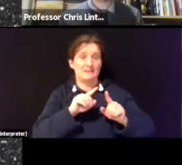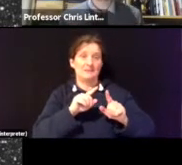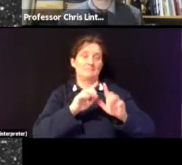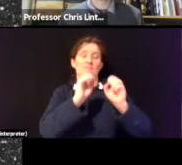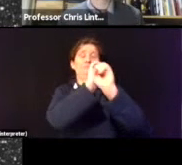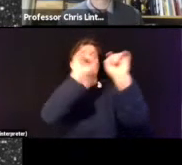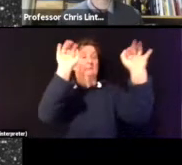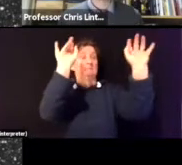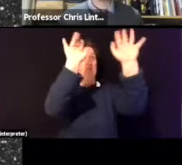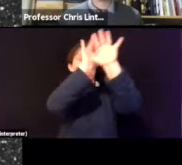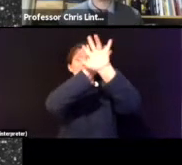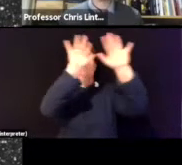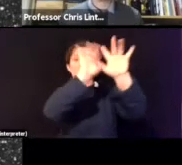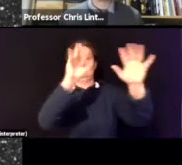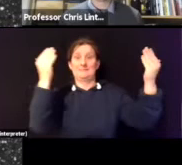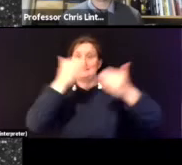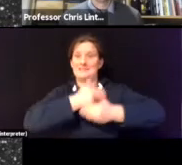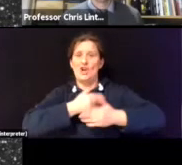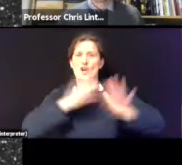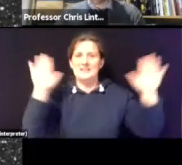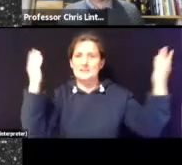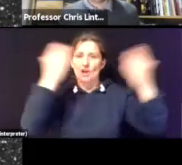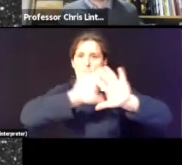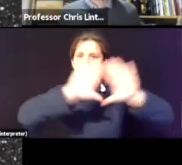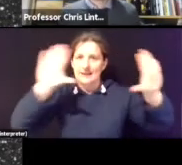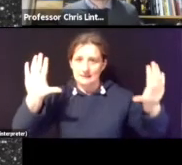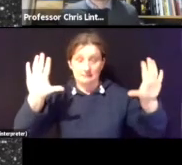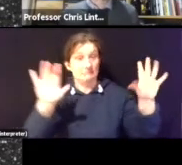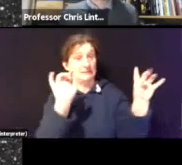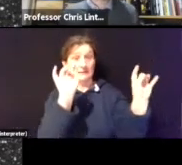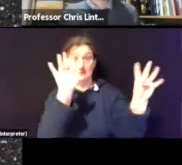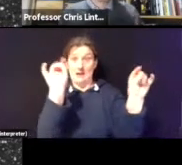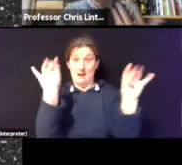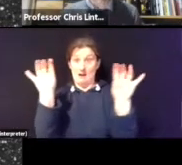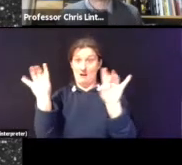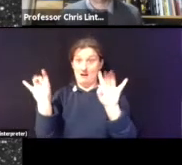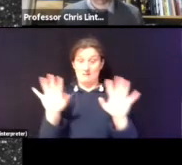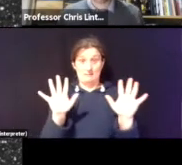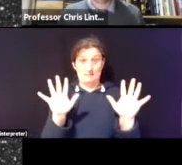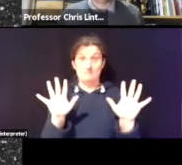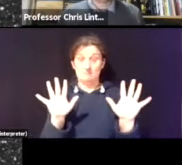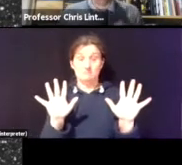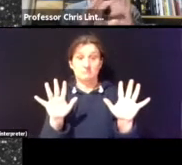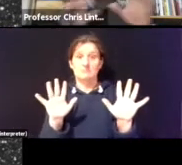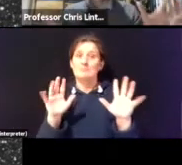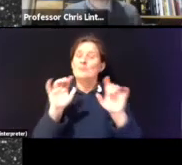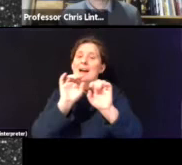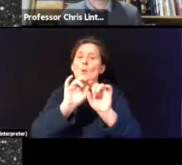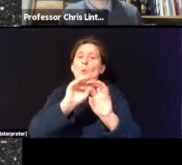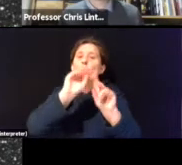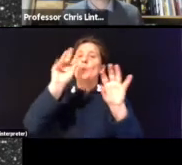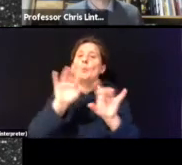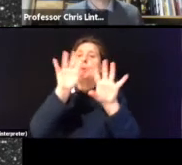and I wonder what you can see when we look at it. You can see stars, of course, but there's also gas here, the